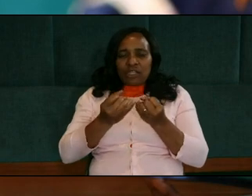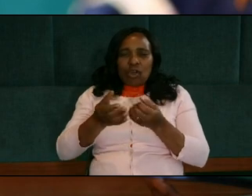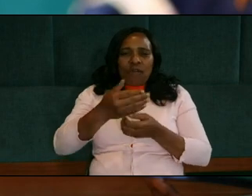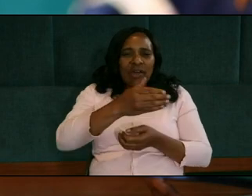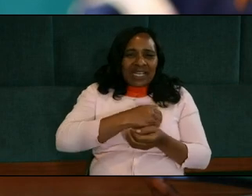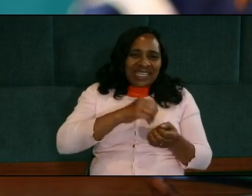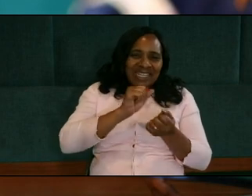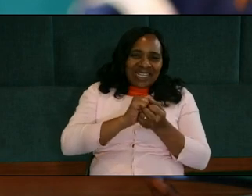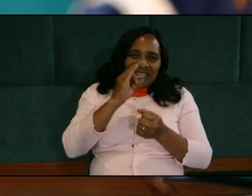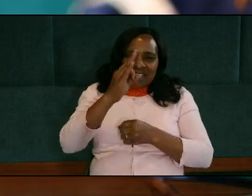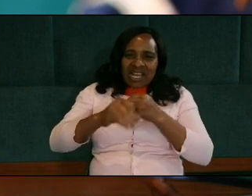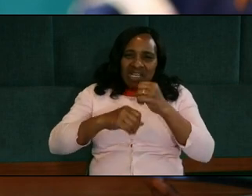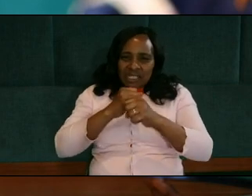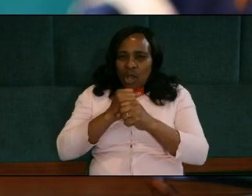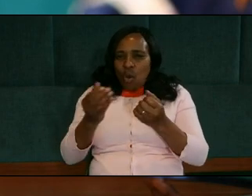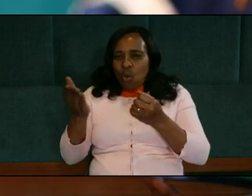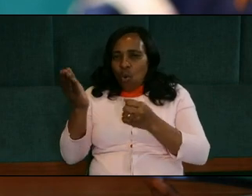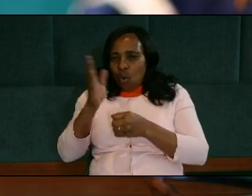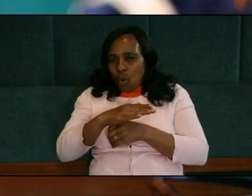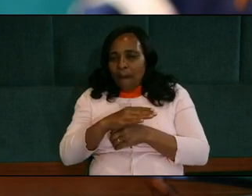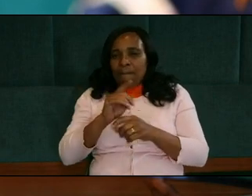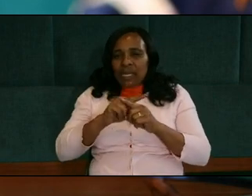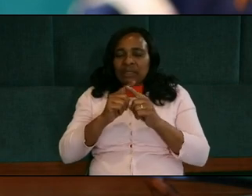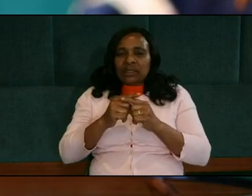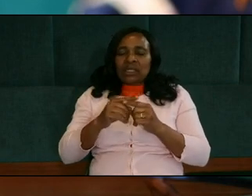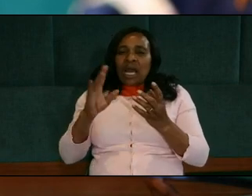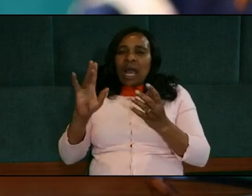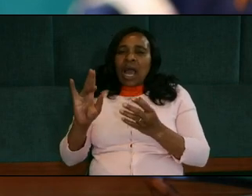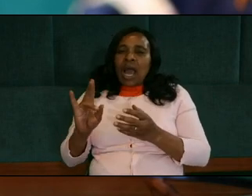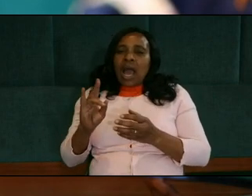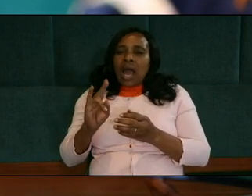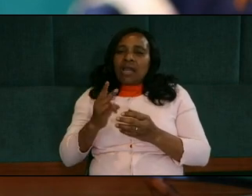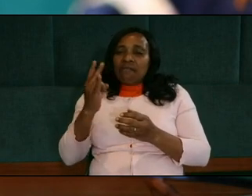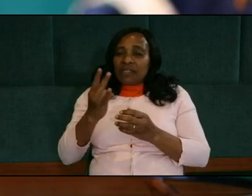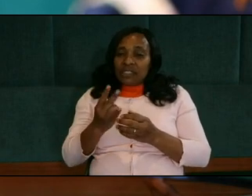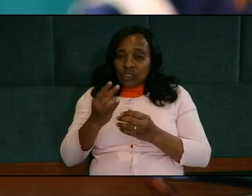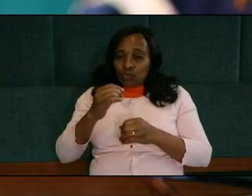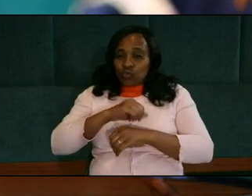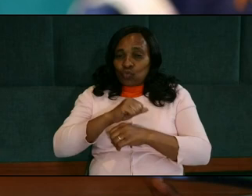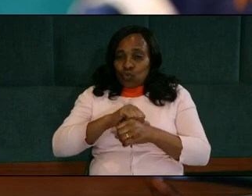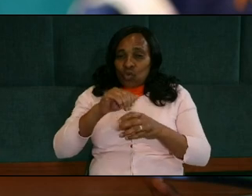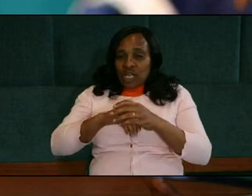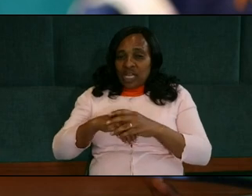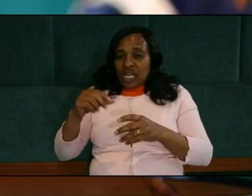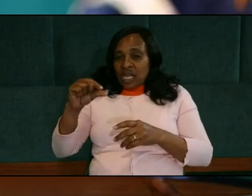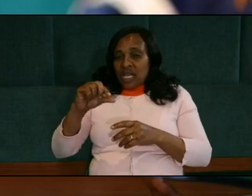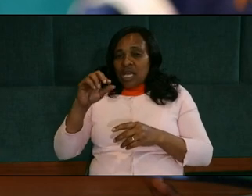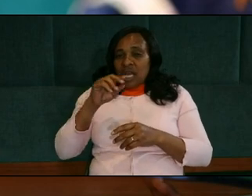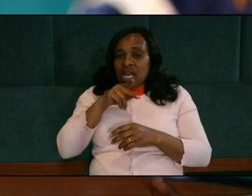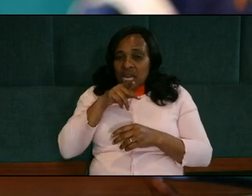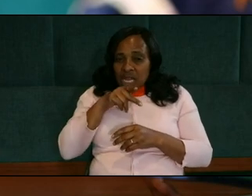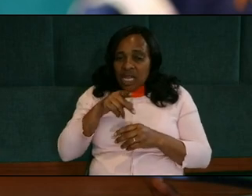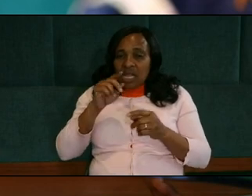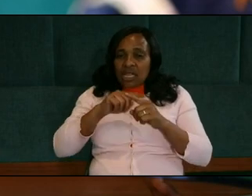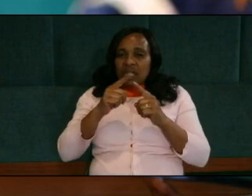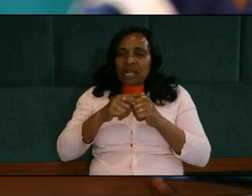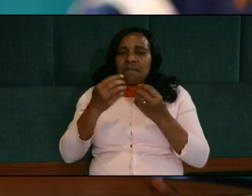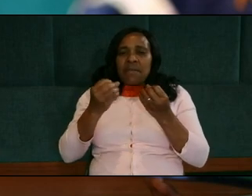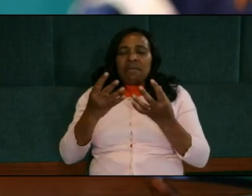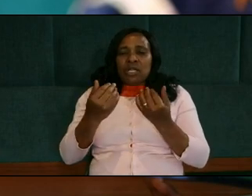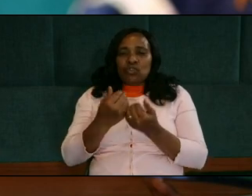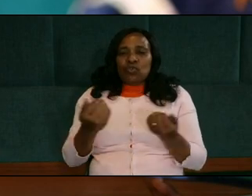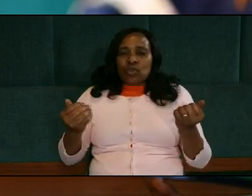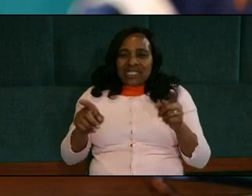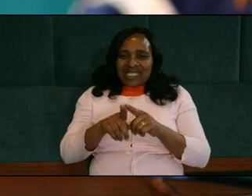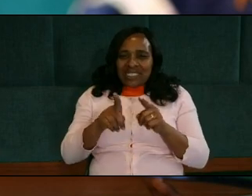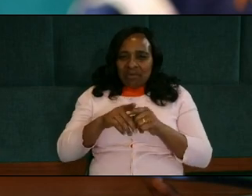ago helped add new classrooms to a Seventh-day Adventist school in Conakry, Guinea. So many children,